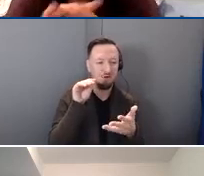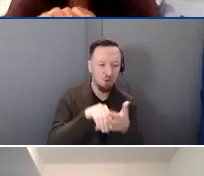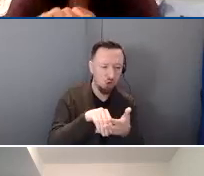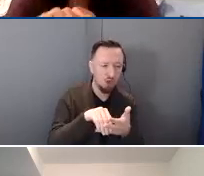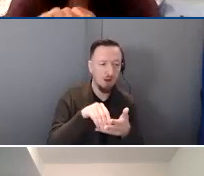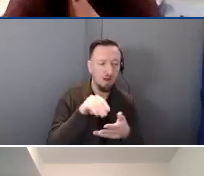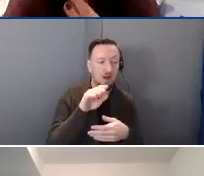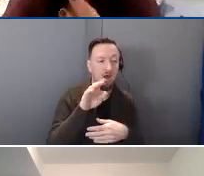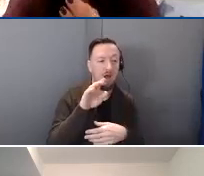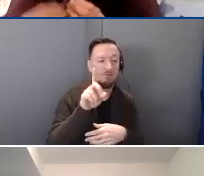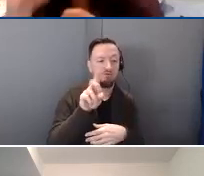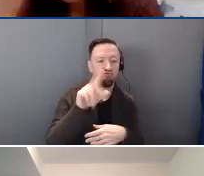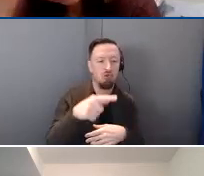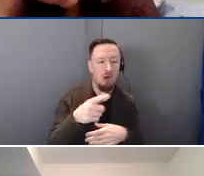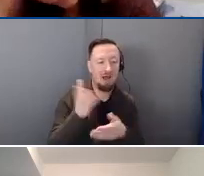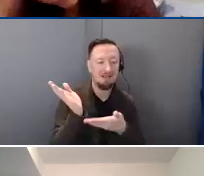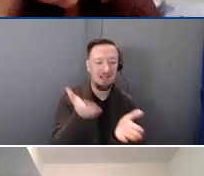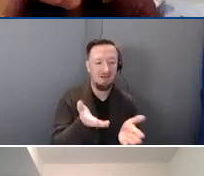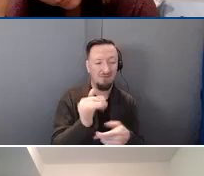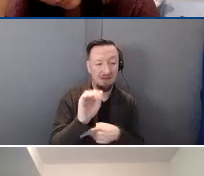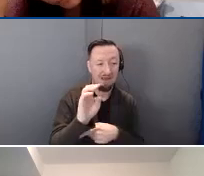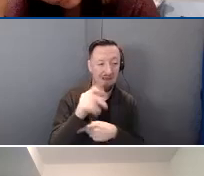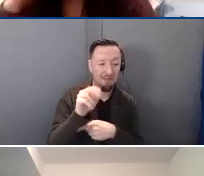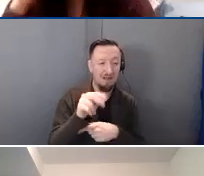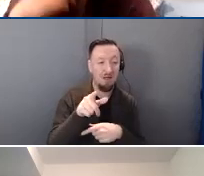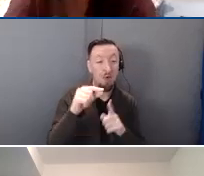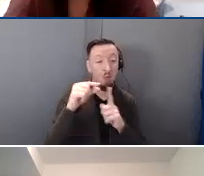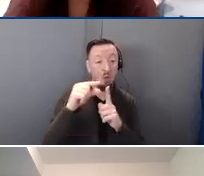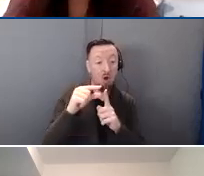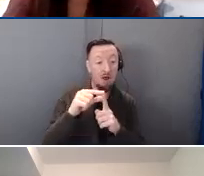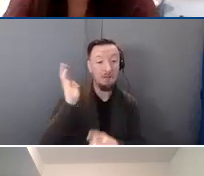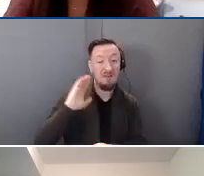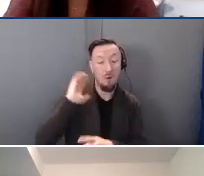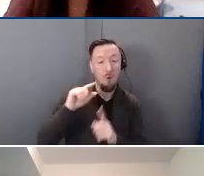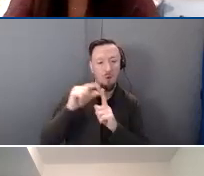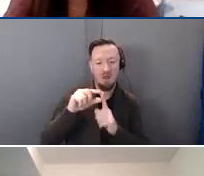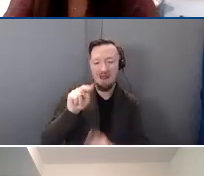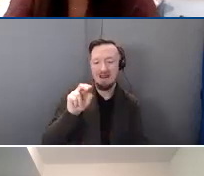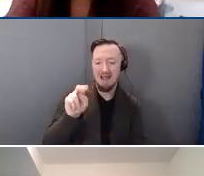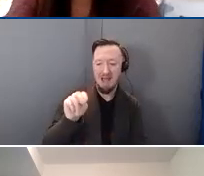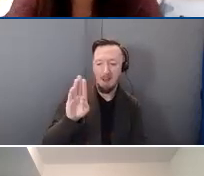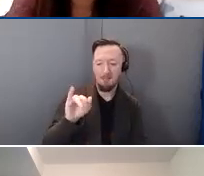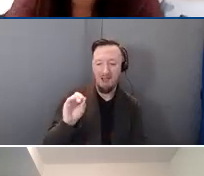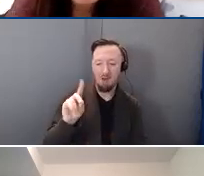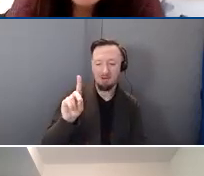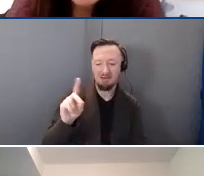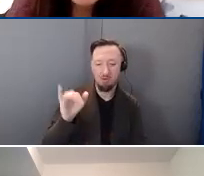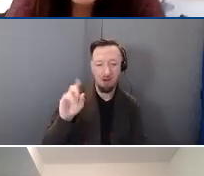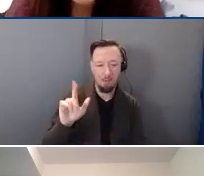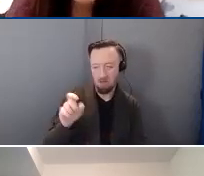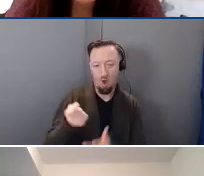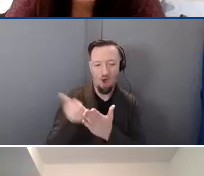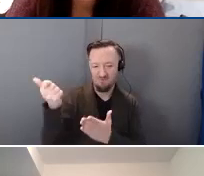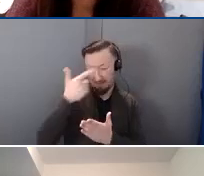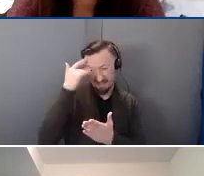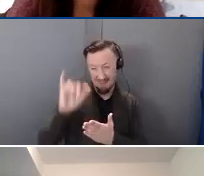so the term non-biodegradable was deleted from the previous code descriptor. And that's because the terminology didn't really